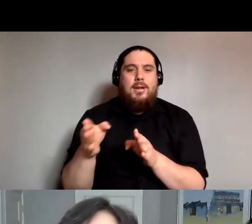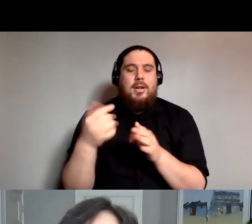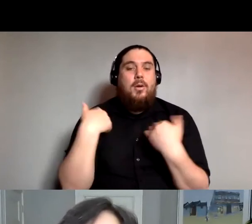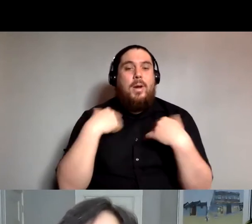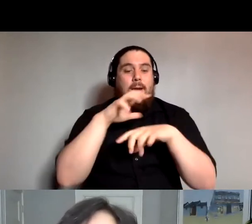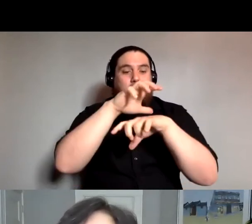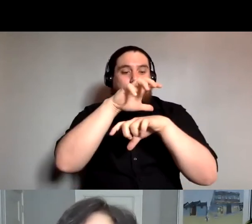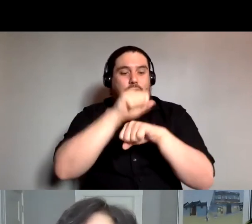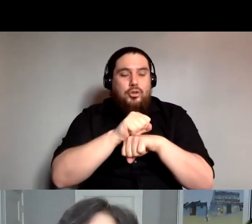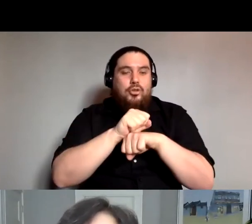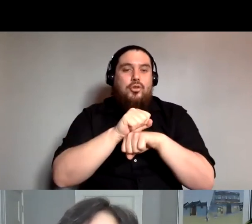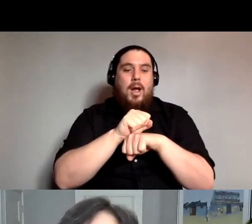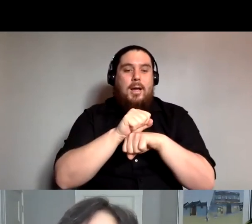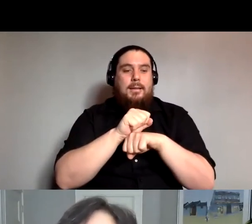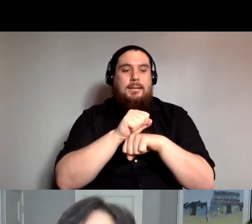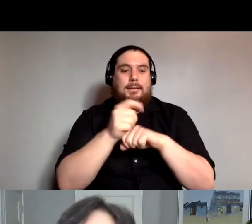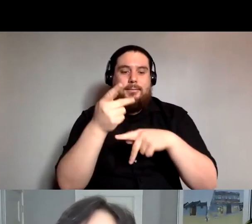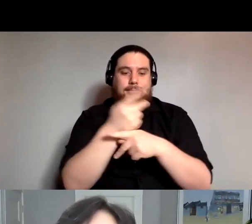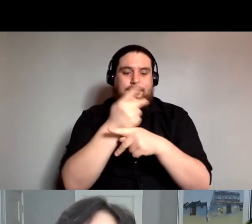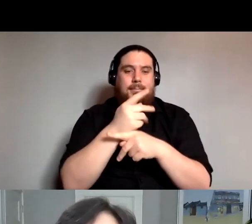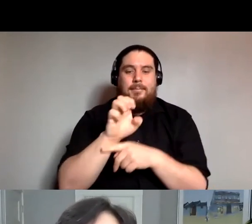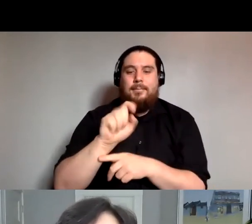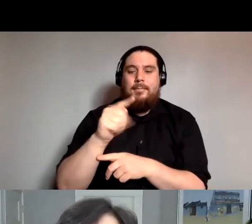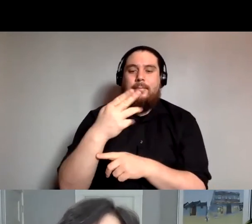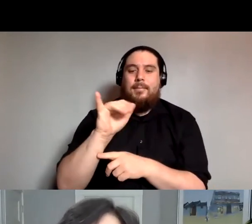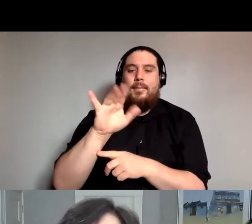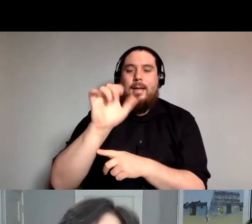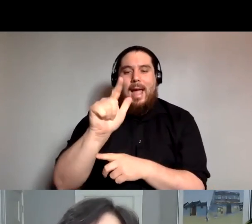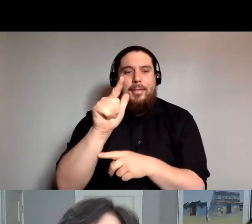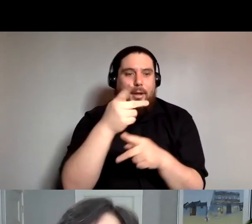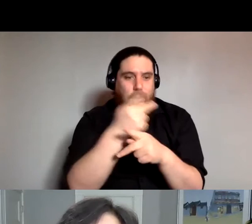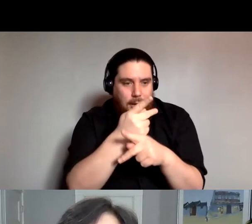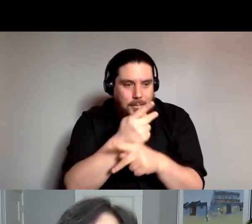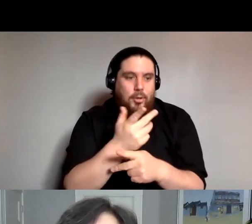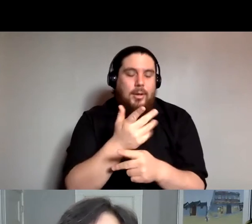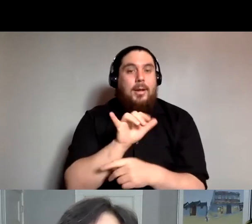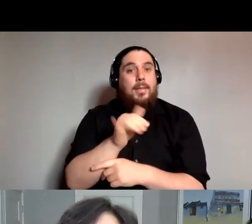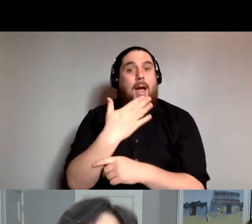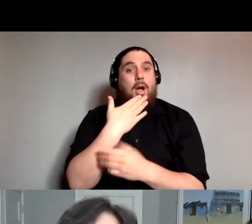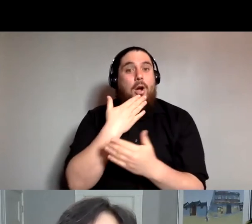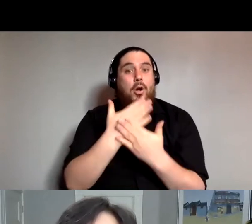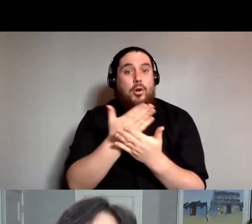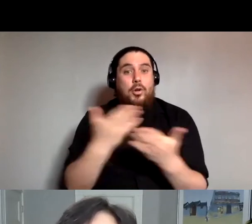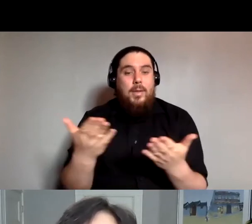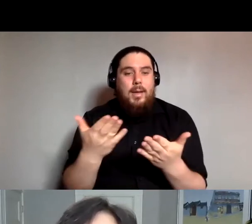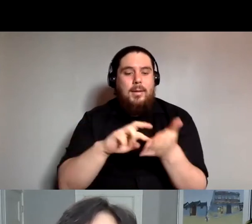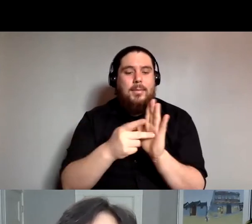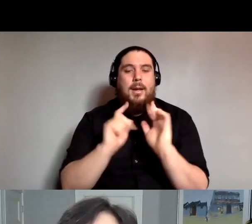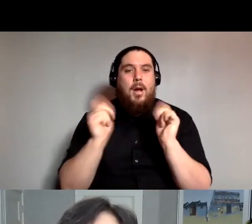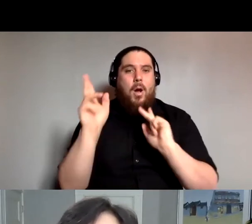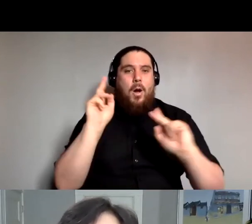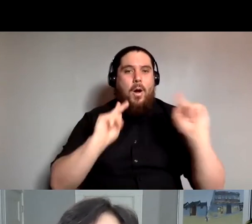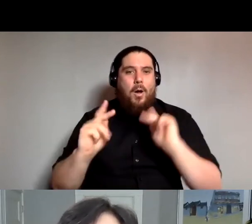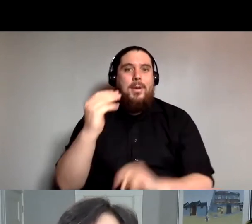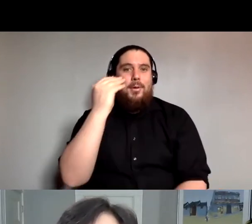fairness computing, there is ethical computing. So that is a good thing, which says that everybody's aware that we have